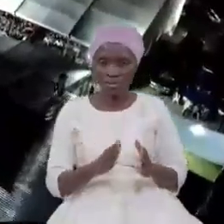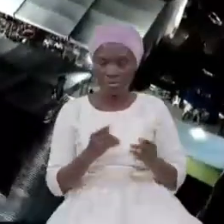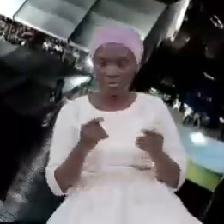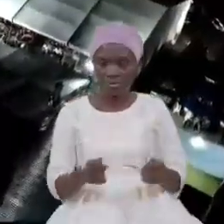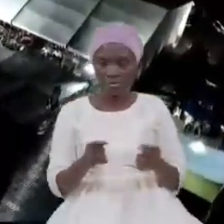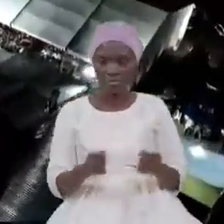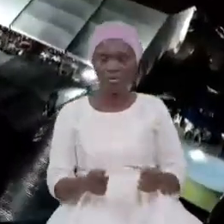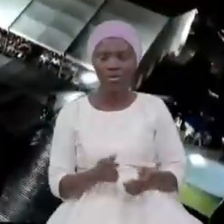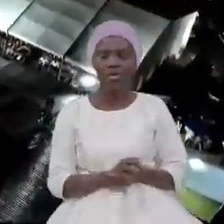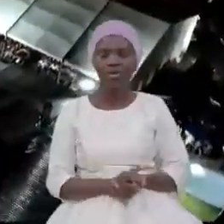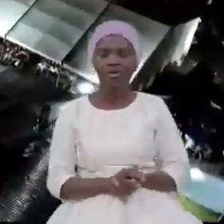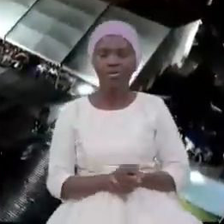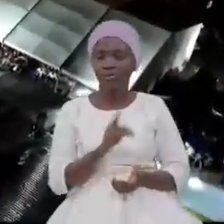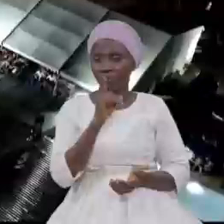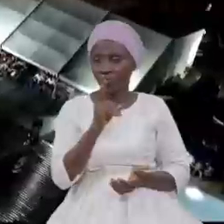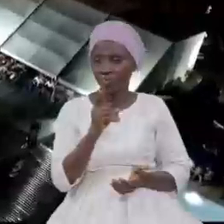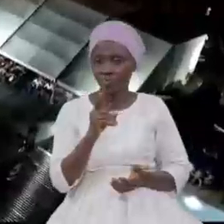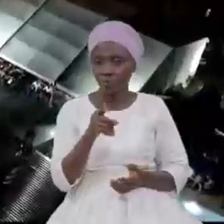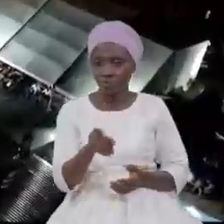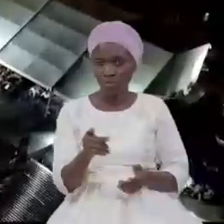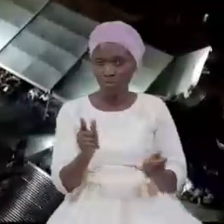Let's ensure we reach everyone.